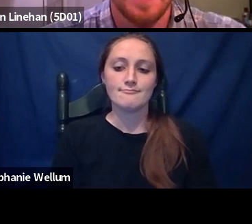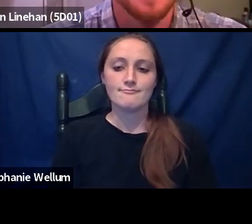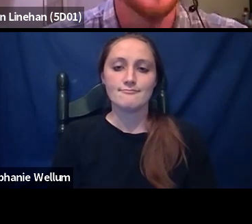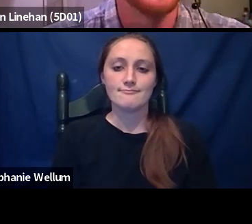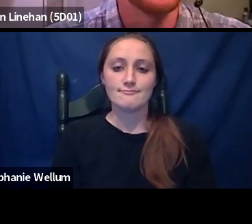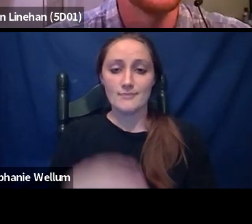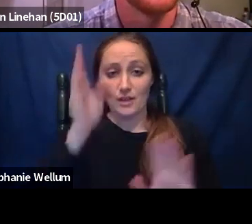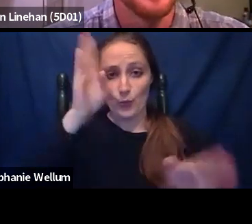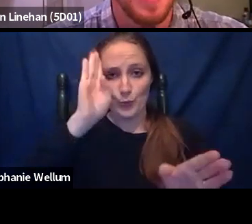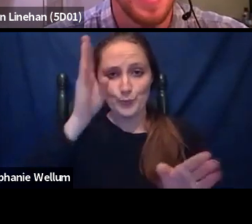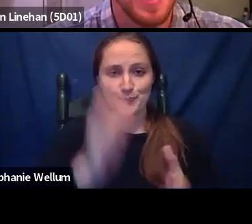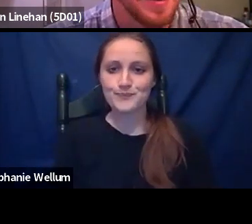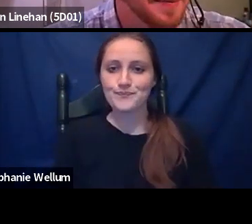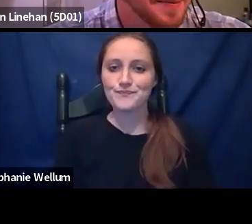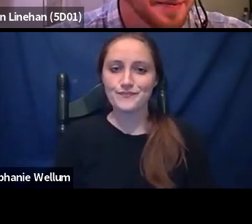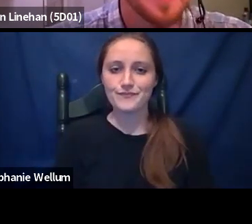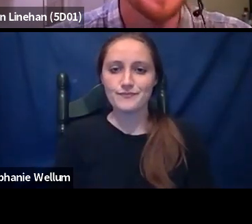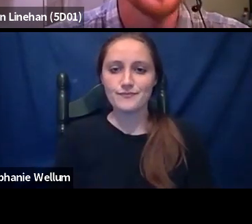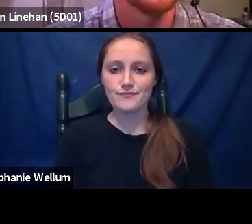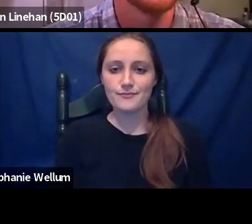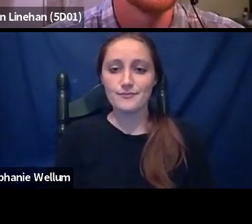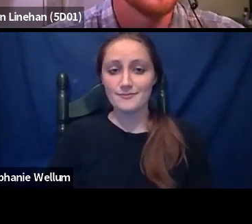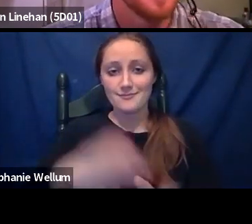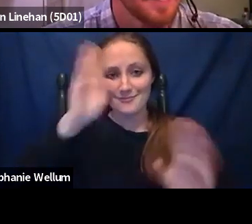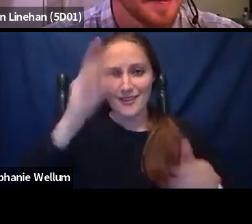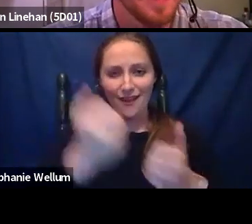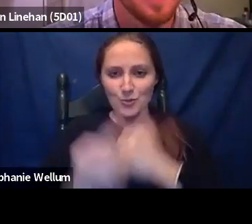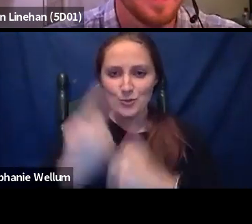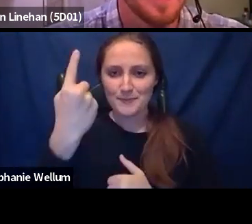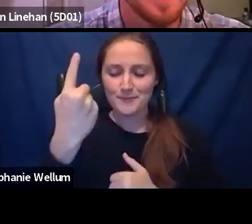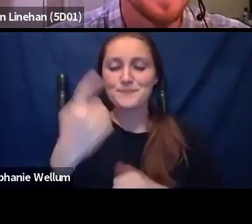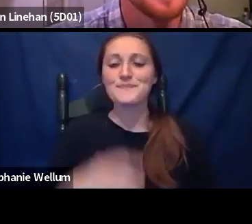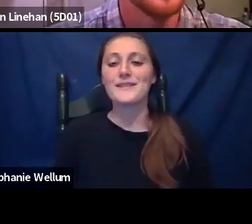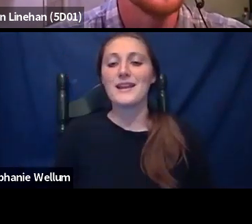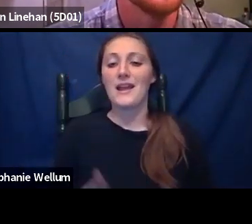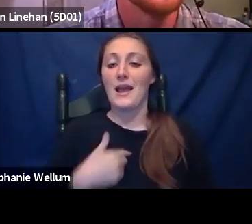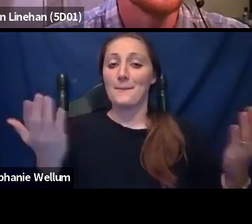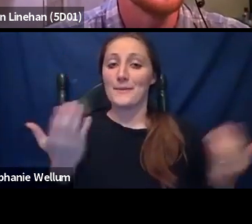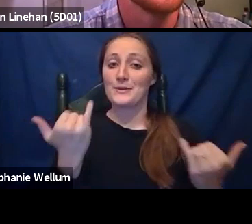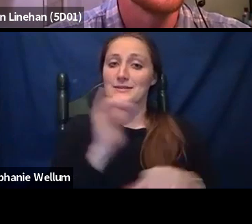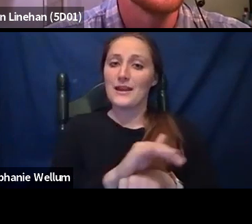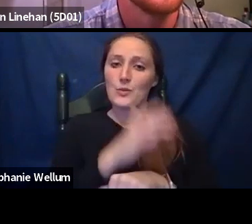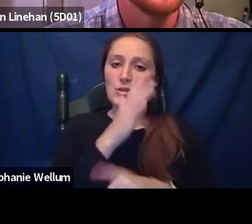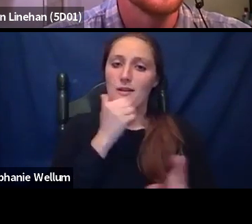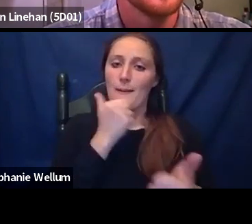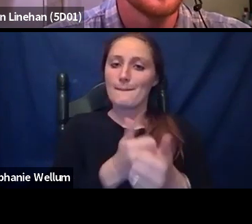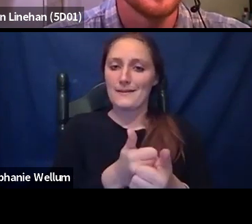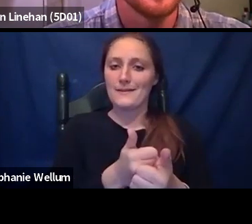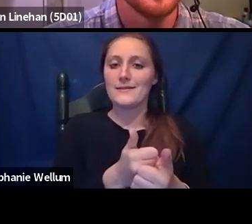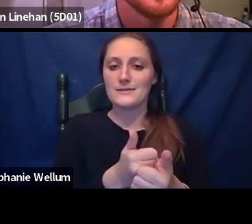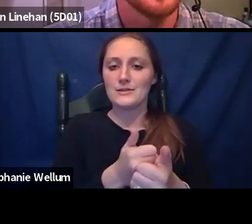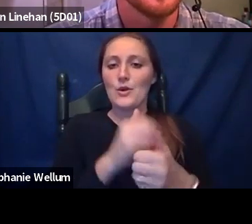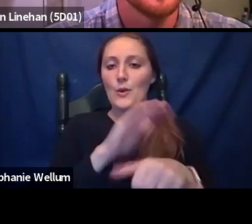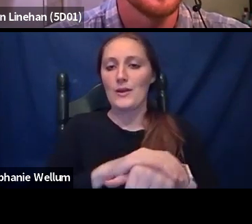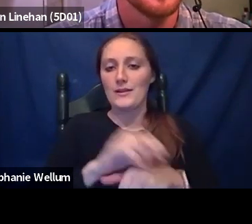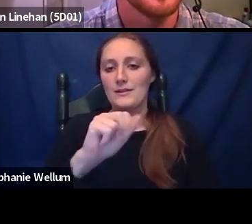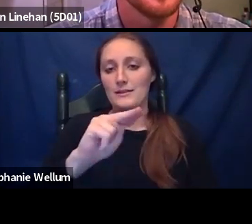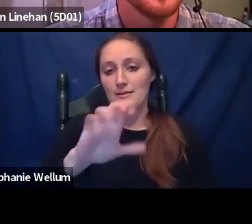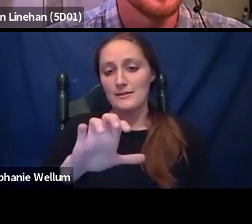Hello. Hello. Hey. Hey, everybody. So I'm just here tonight to give an update on the ANC